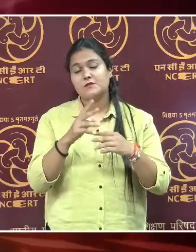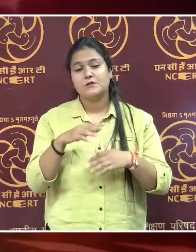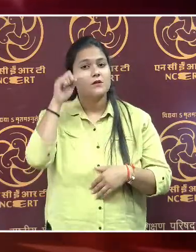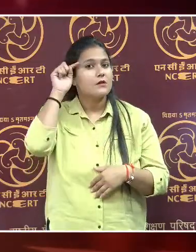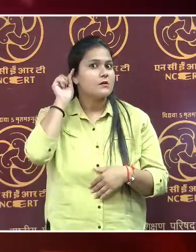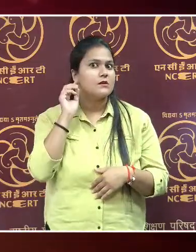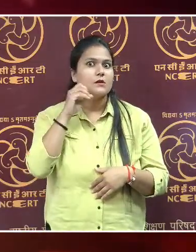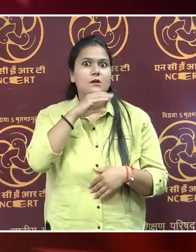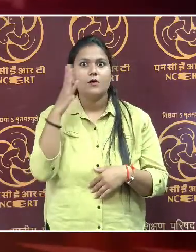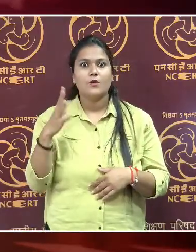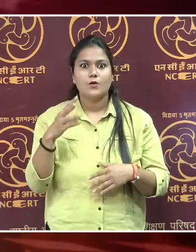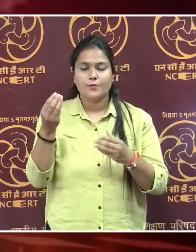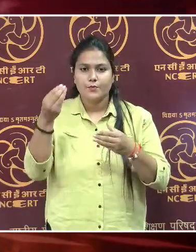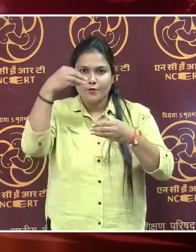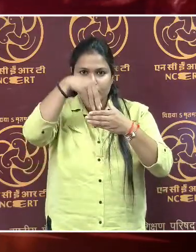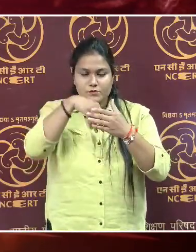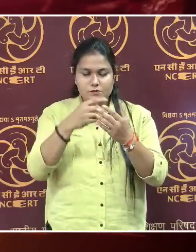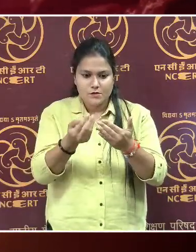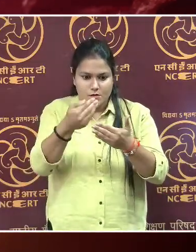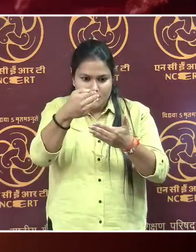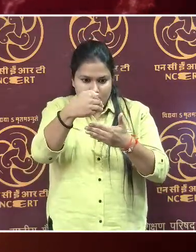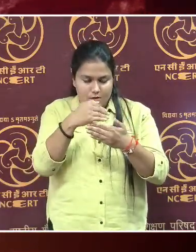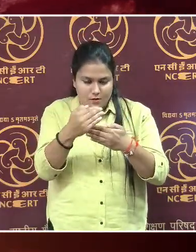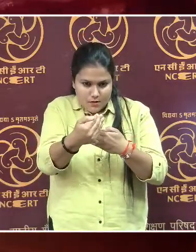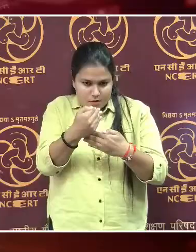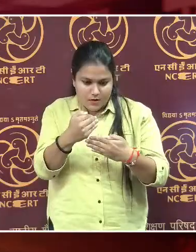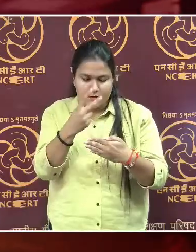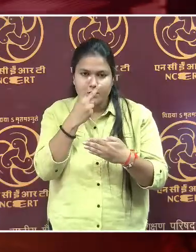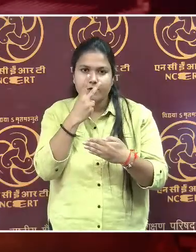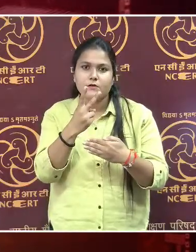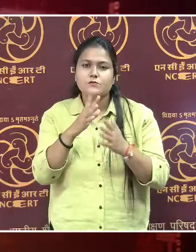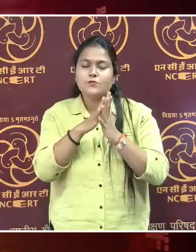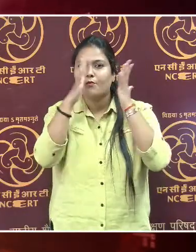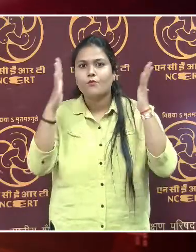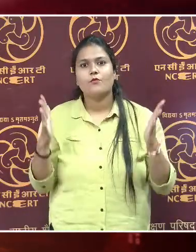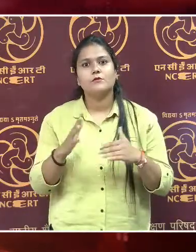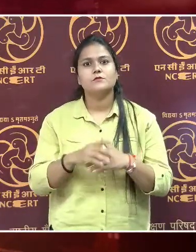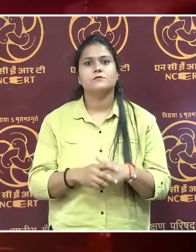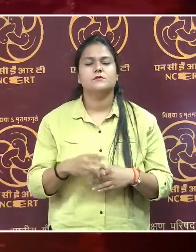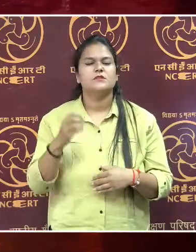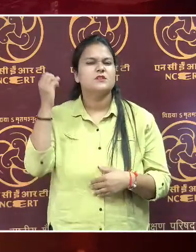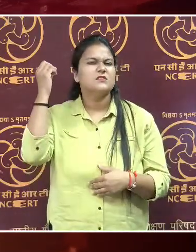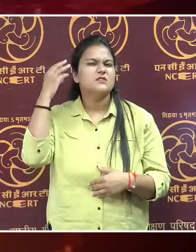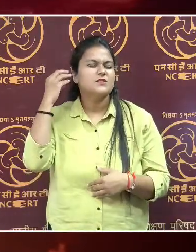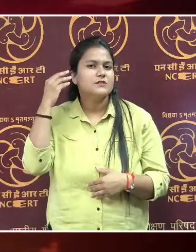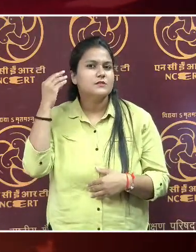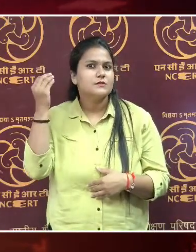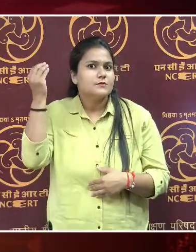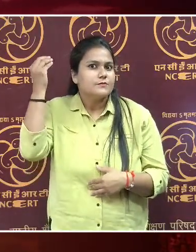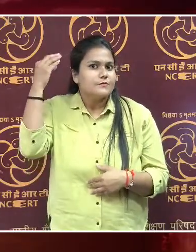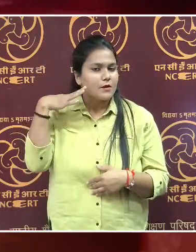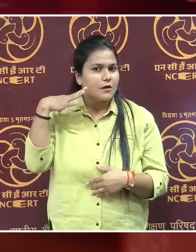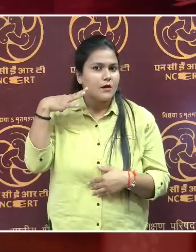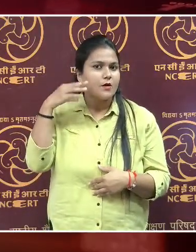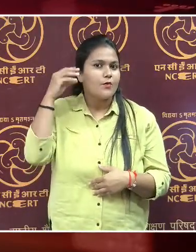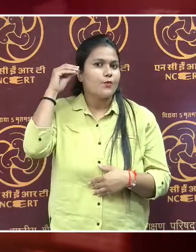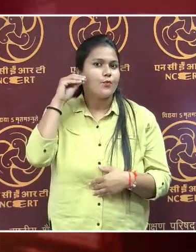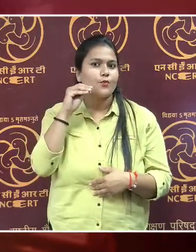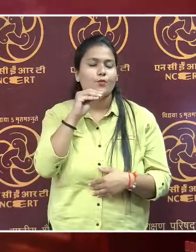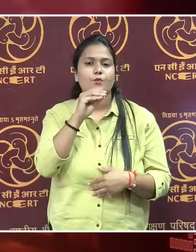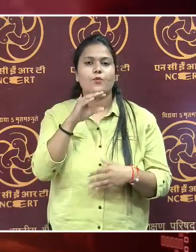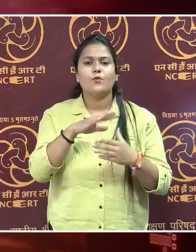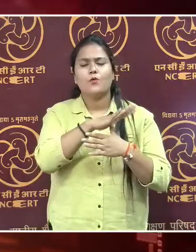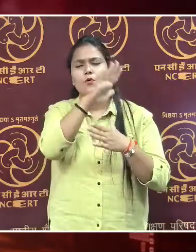Yeah. external area and see and then just tell it is normal. So the sound, it just acts as a collecting funnel. It just